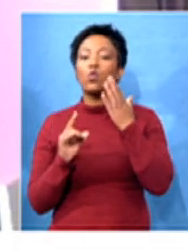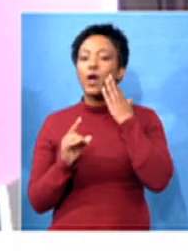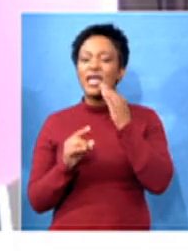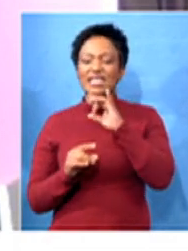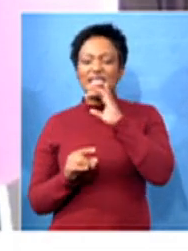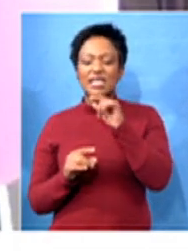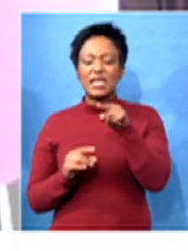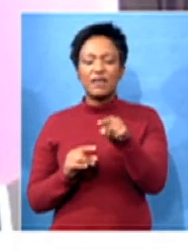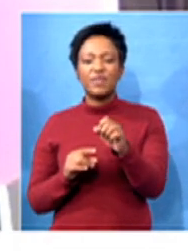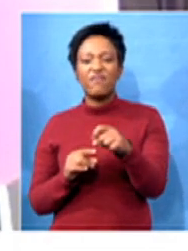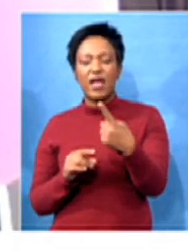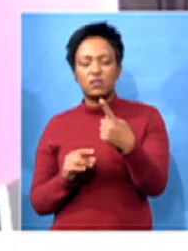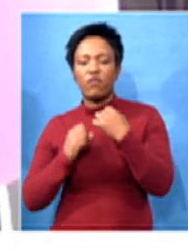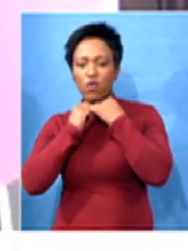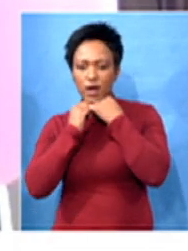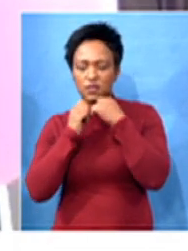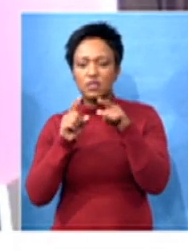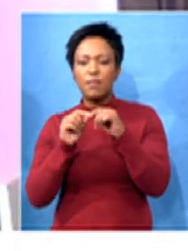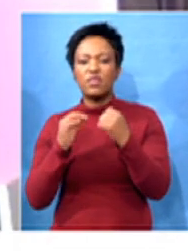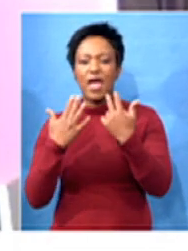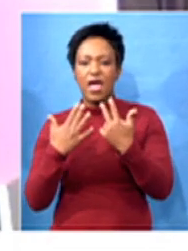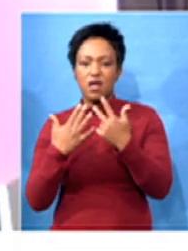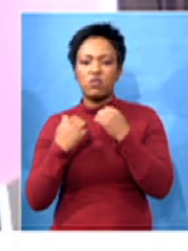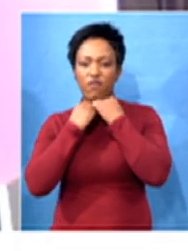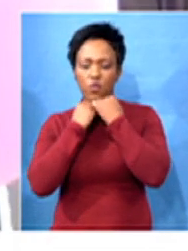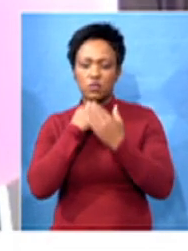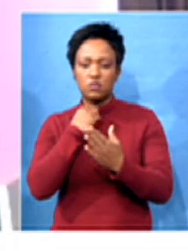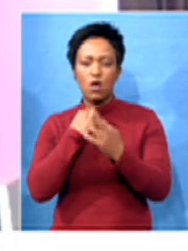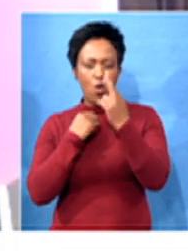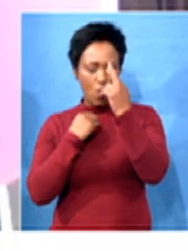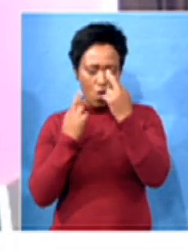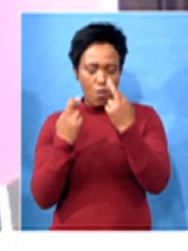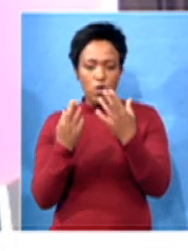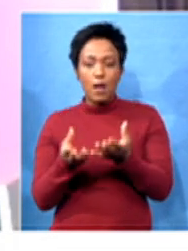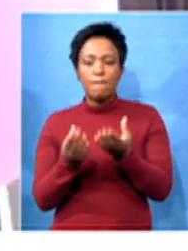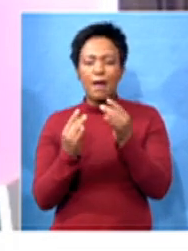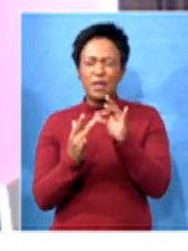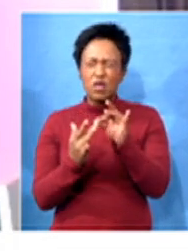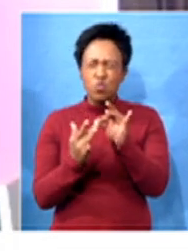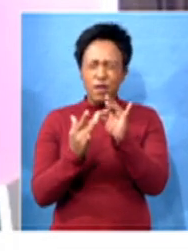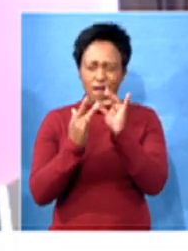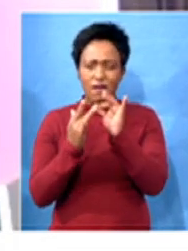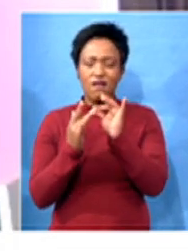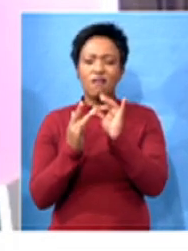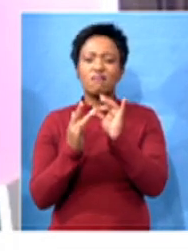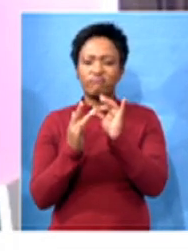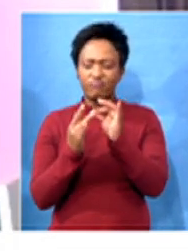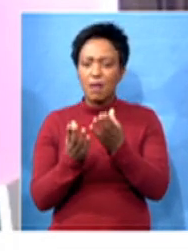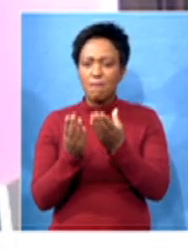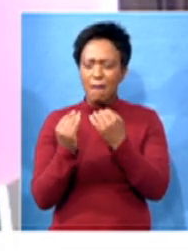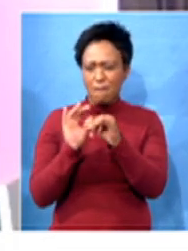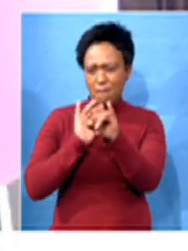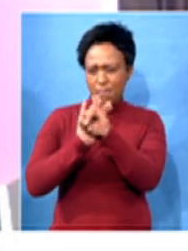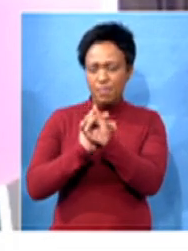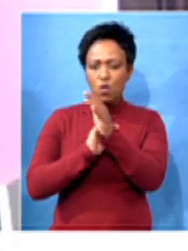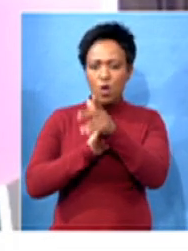August, and I hope it helps them find their uniqueness, their unique selling point. And I hope it encourages